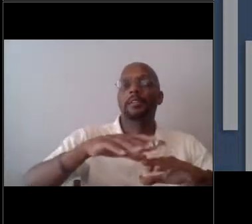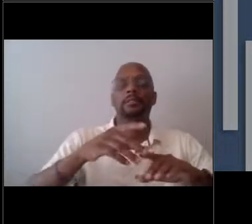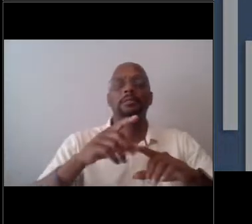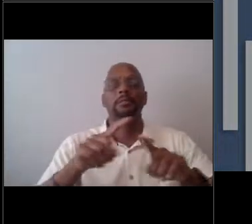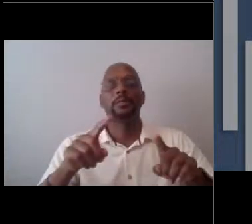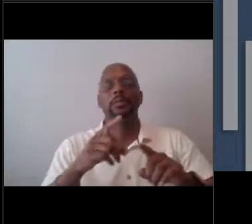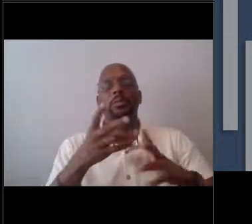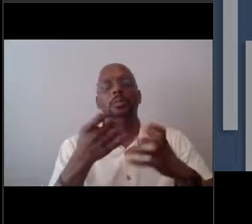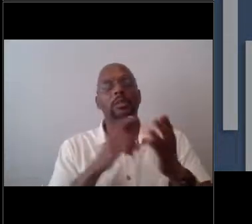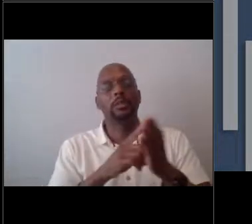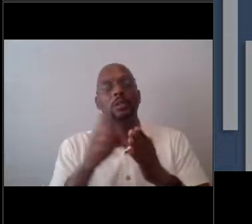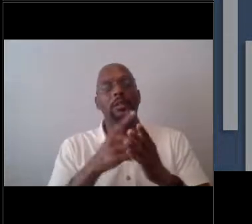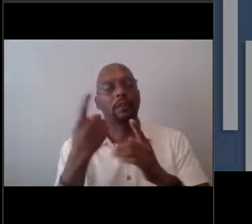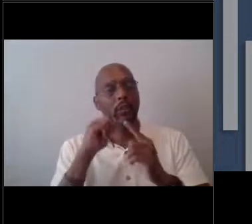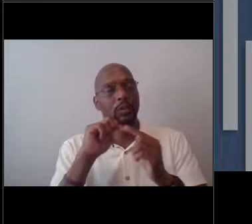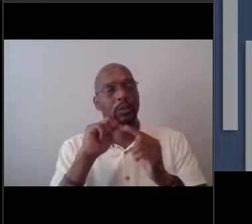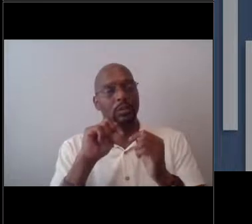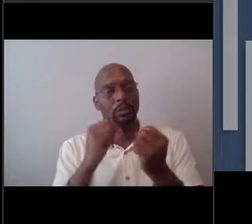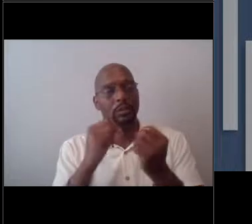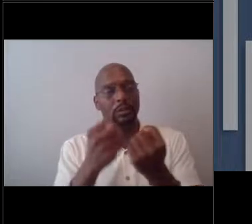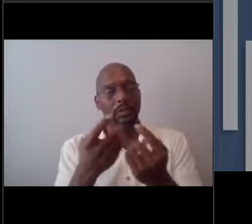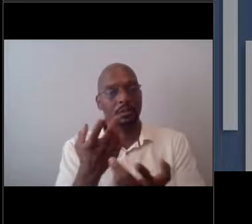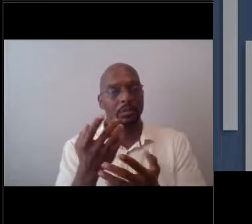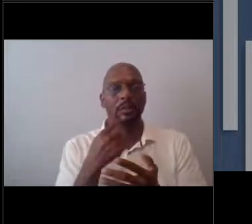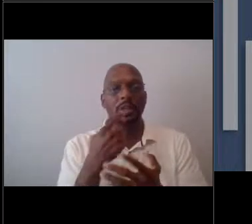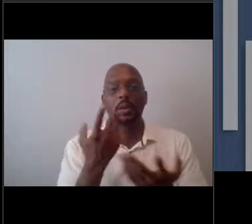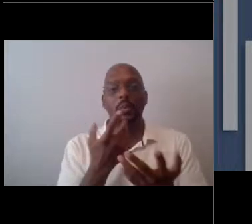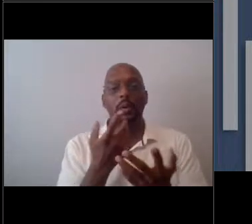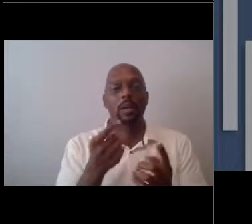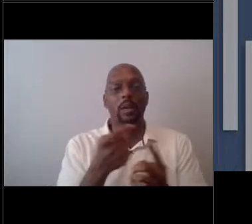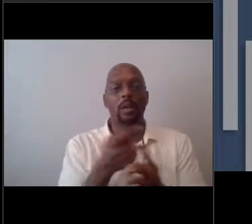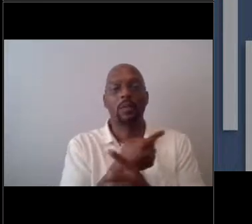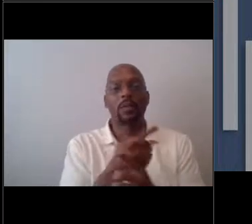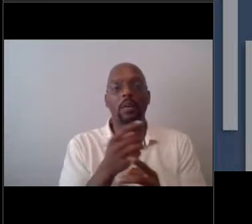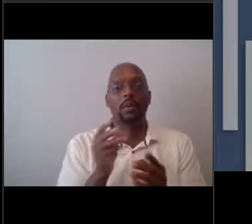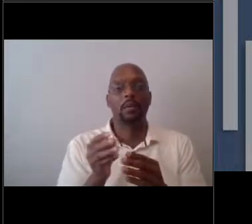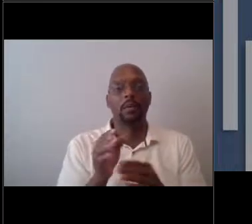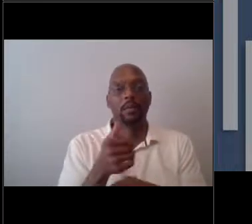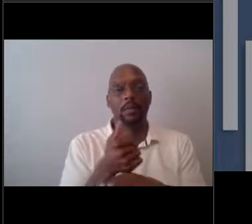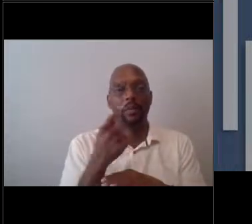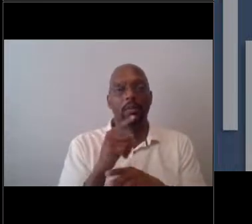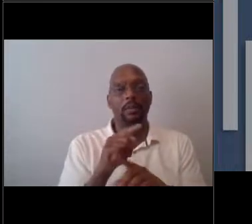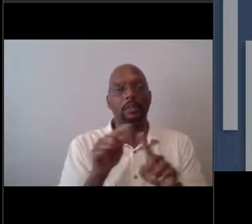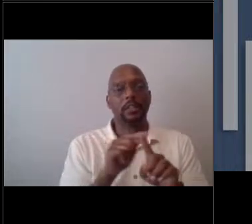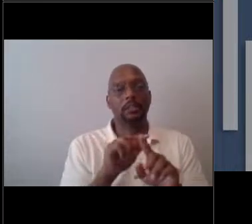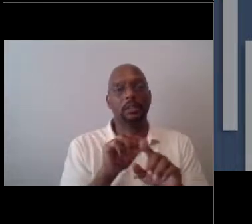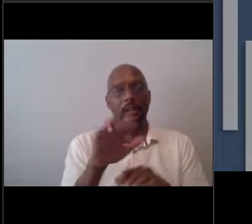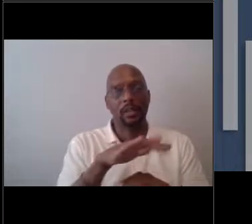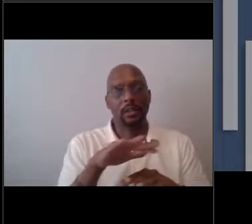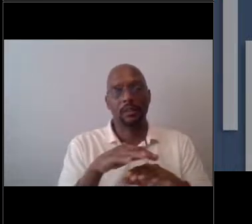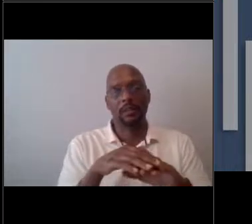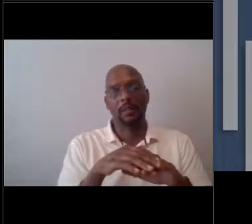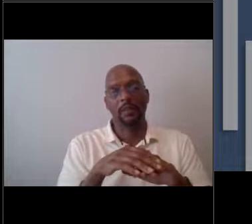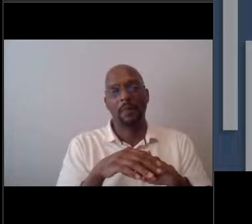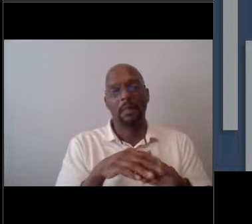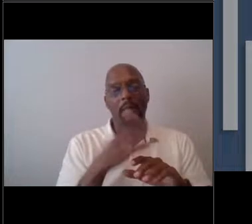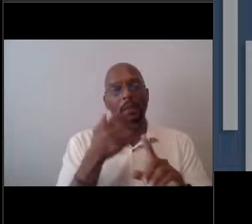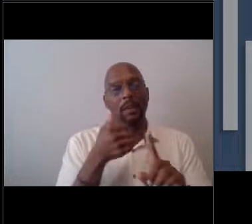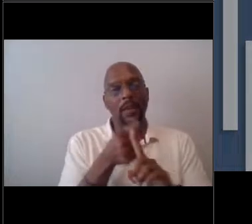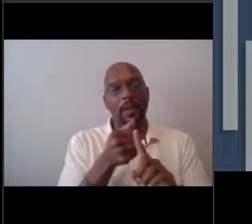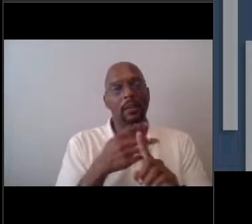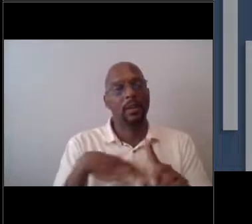our teams to basically say, how about avoiding placing additional traffic exposure impacts on that already impacted community?